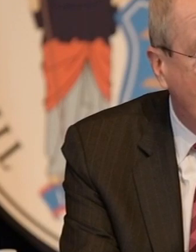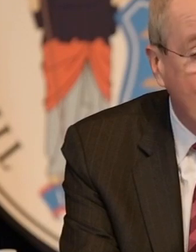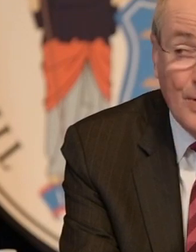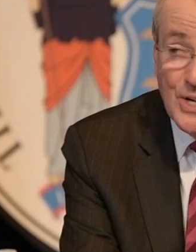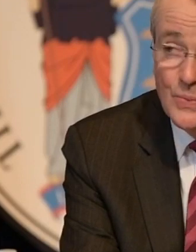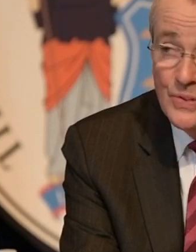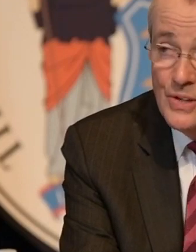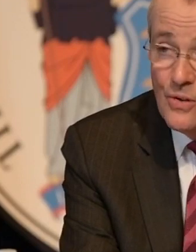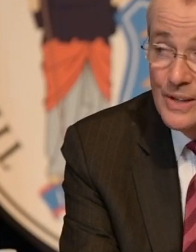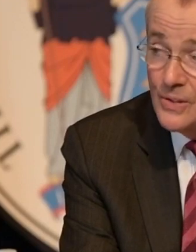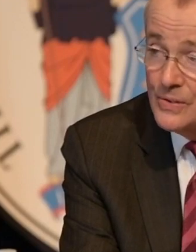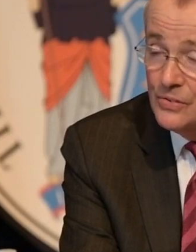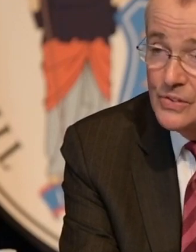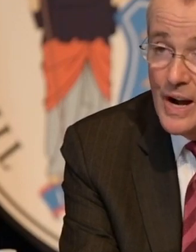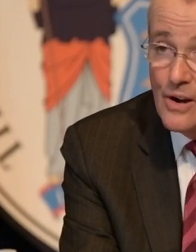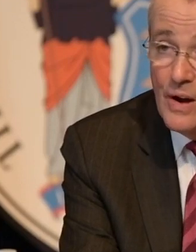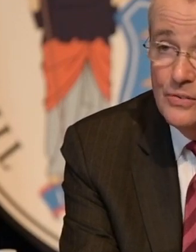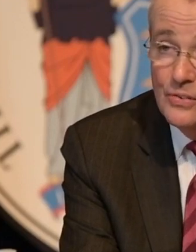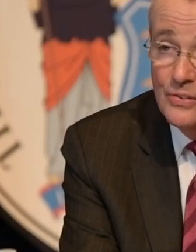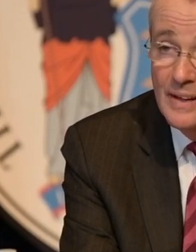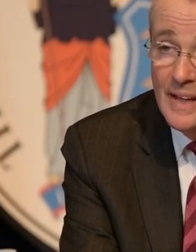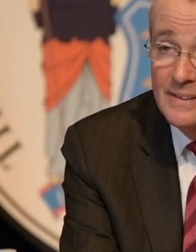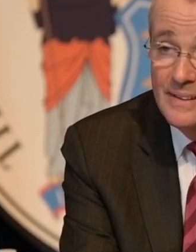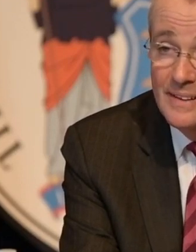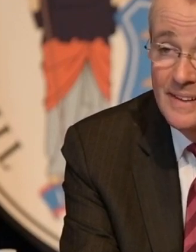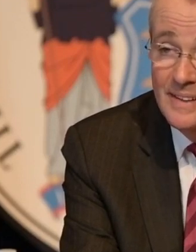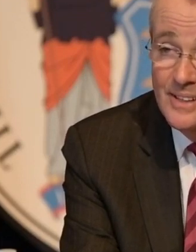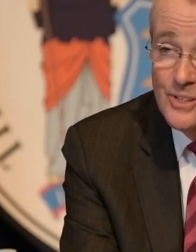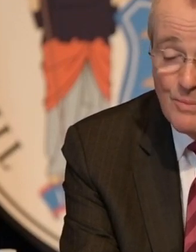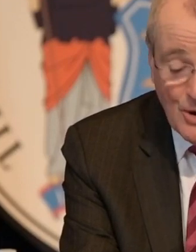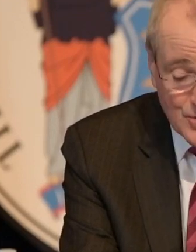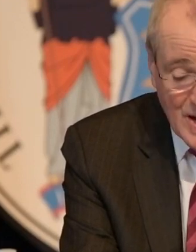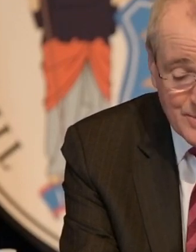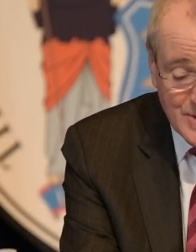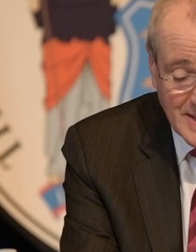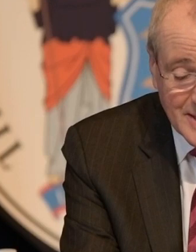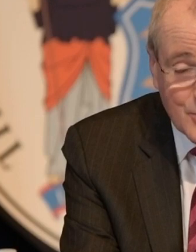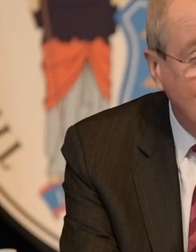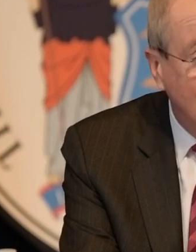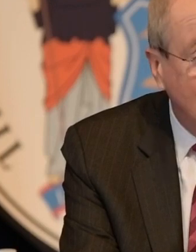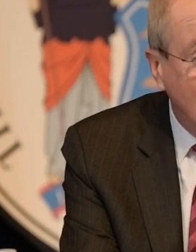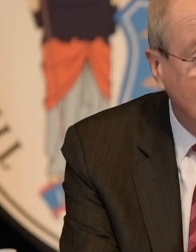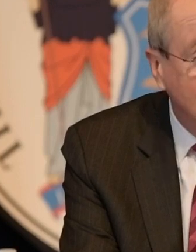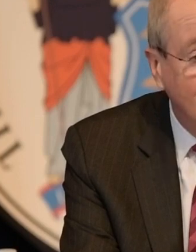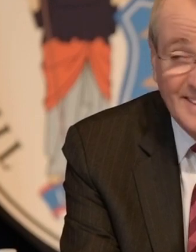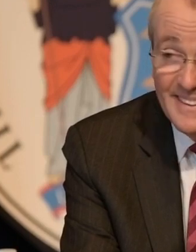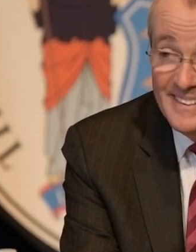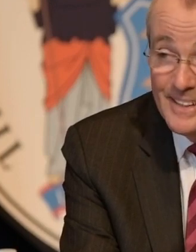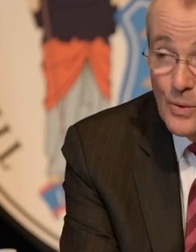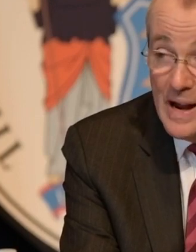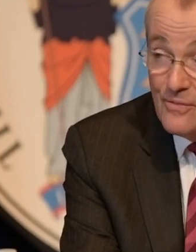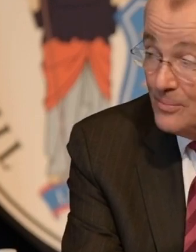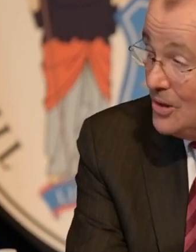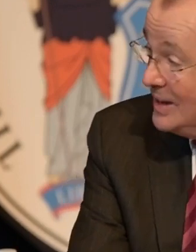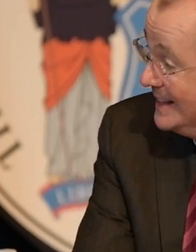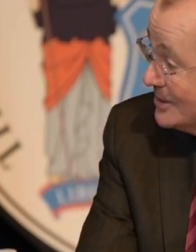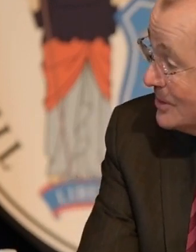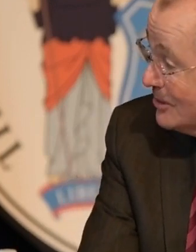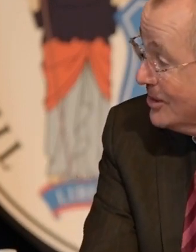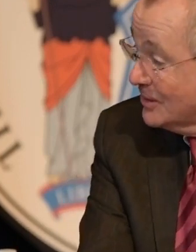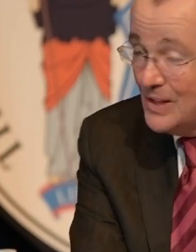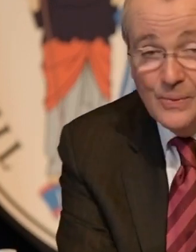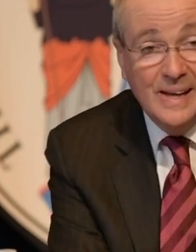great cooperation with New York during this entire crisis and during most times, we had stolen Ray from Long